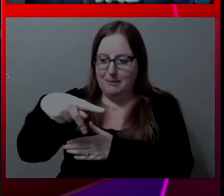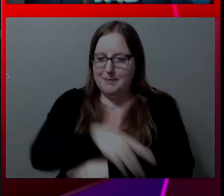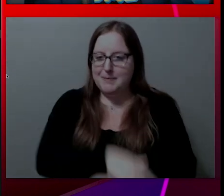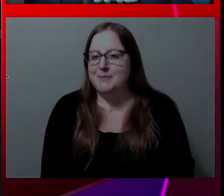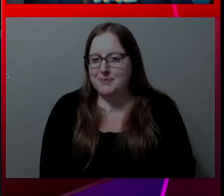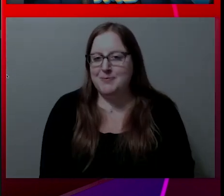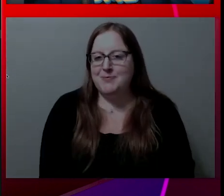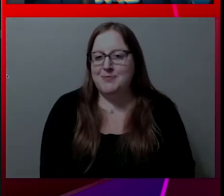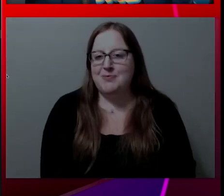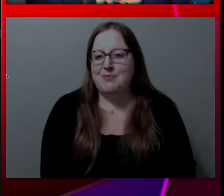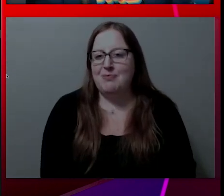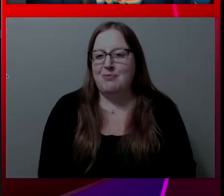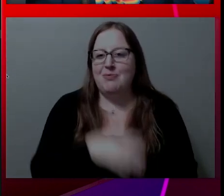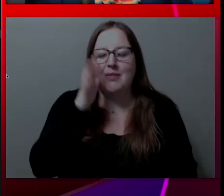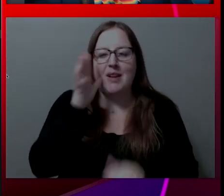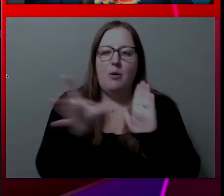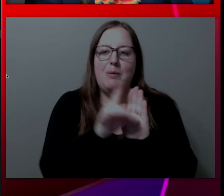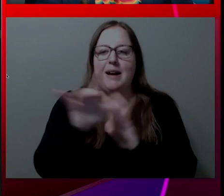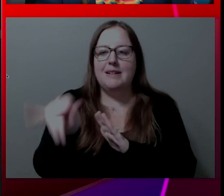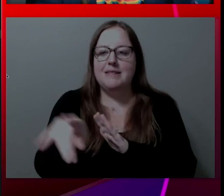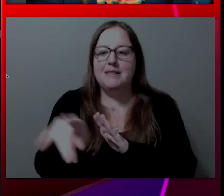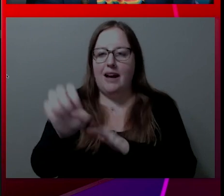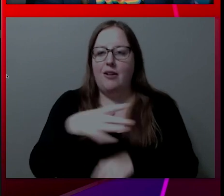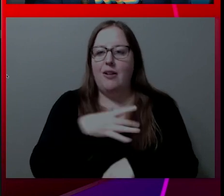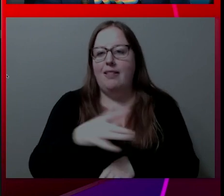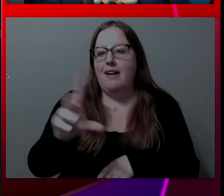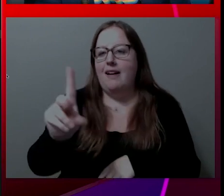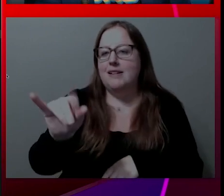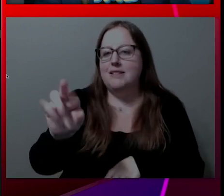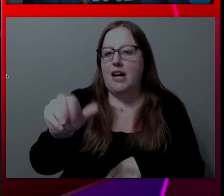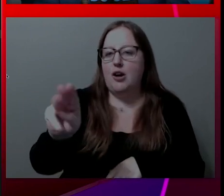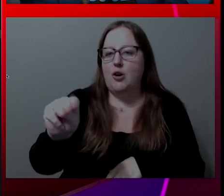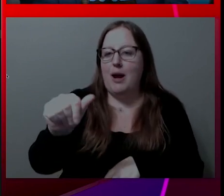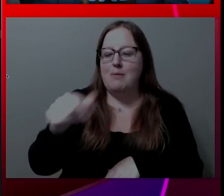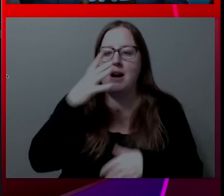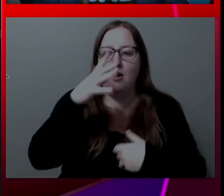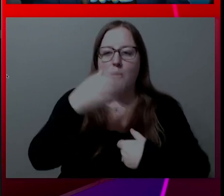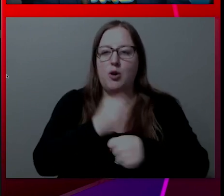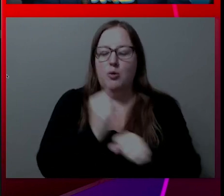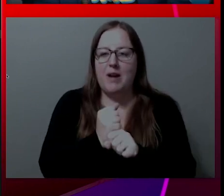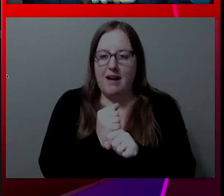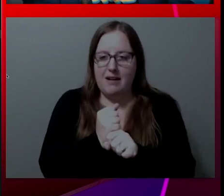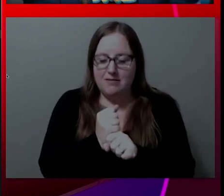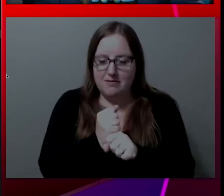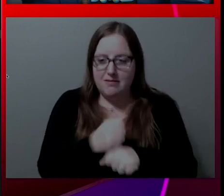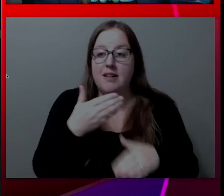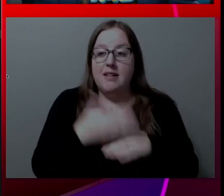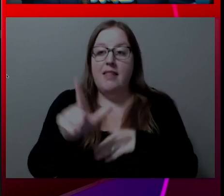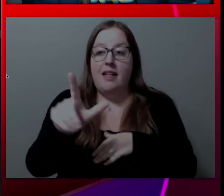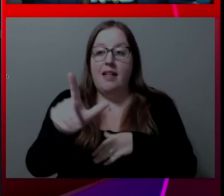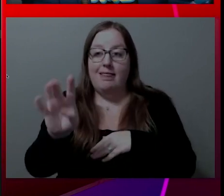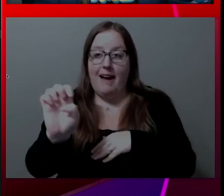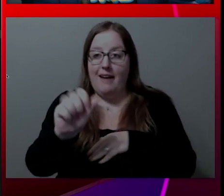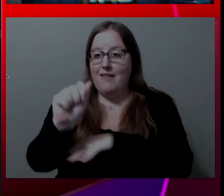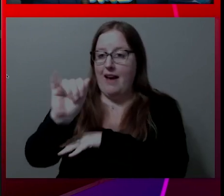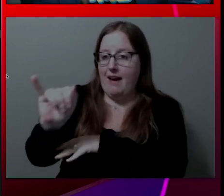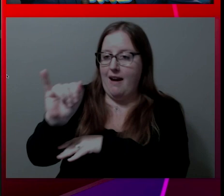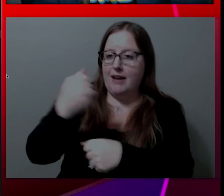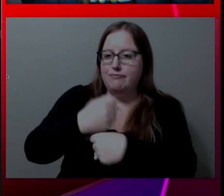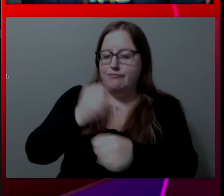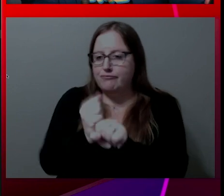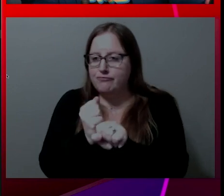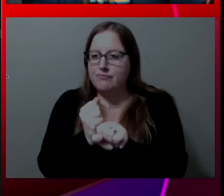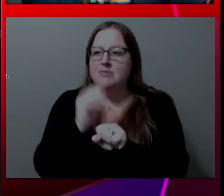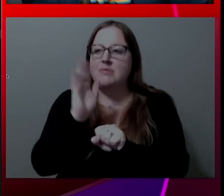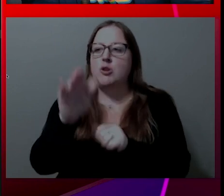And I'll pick a art style. So I like diorama a lot, and then I'll create. And then live, as the AI is generating and creating your piece